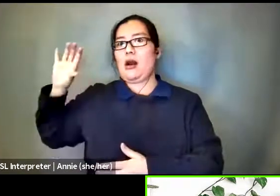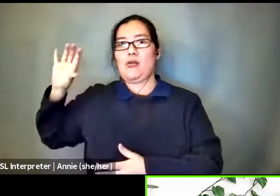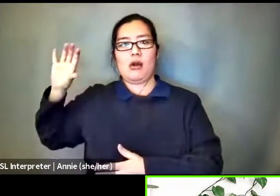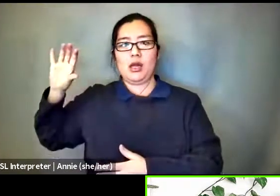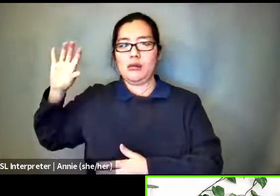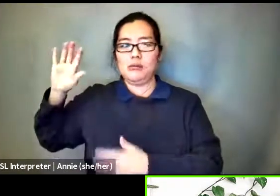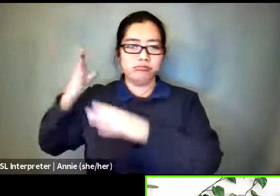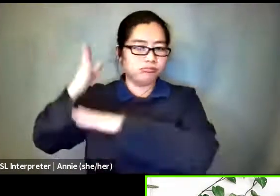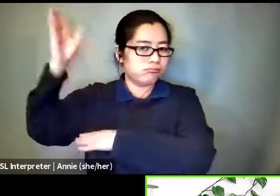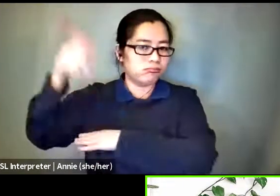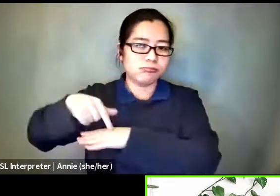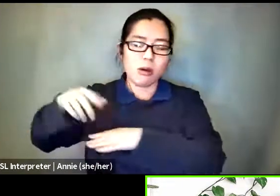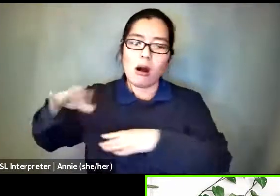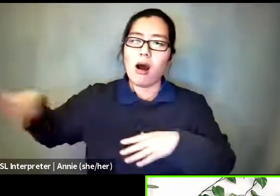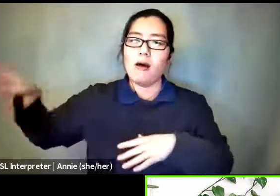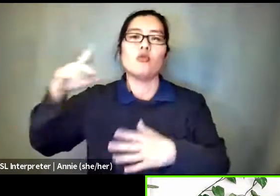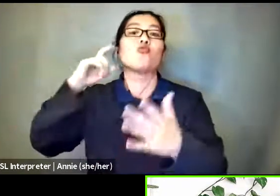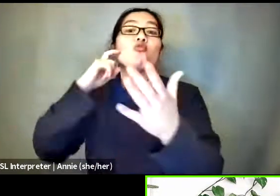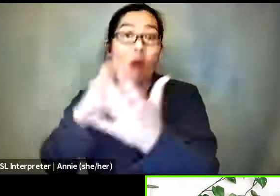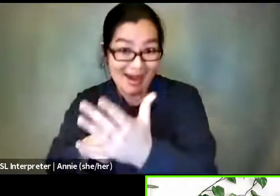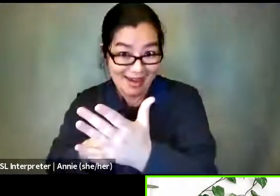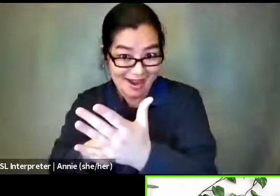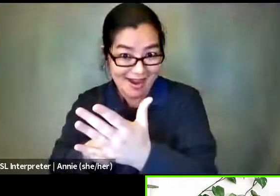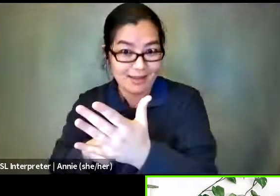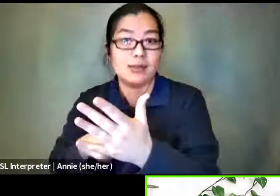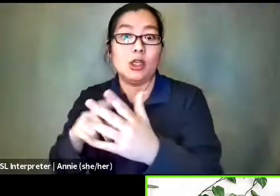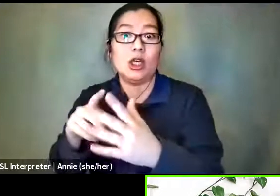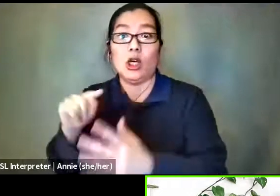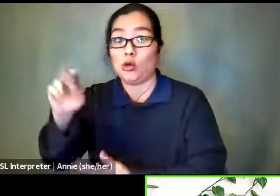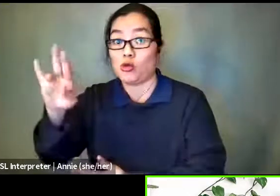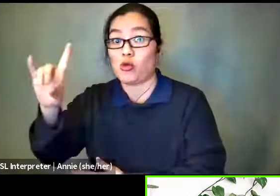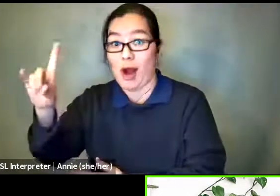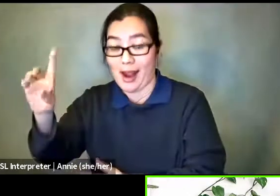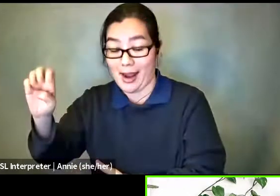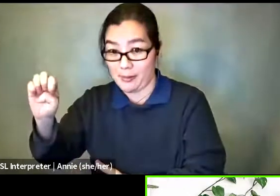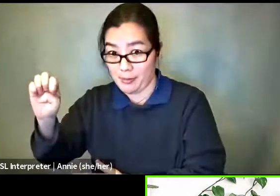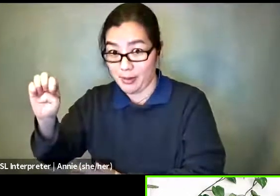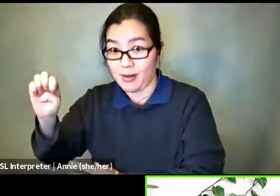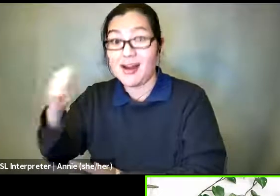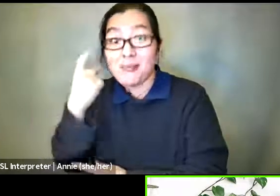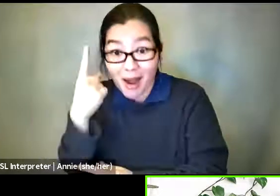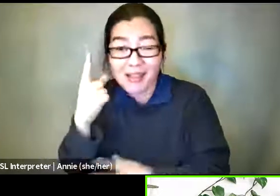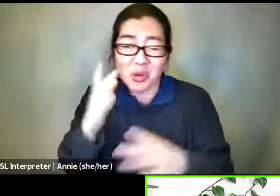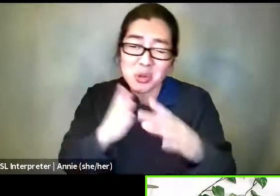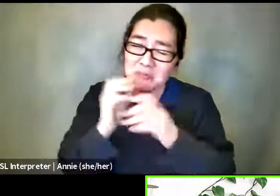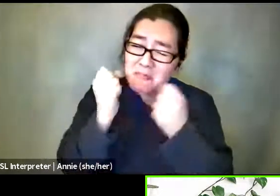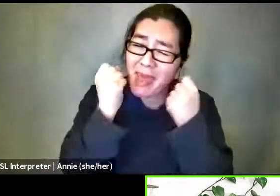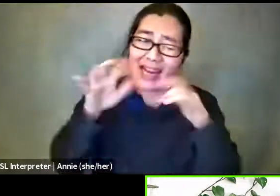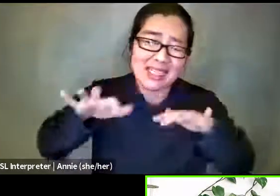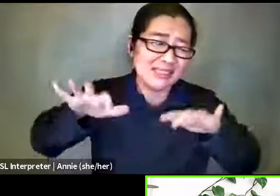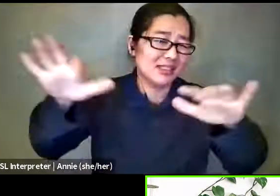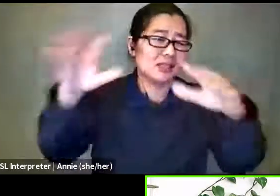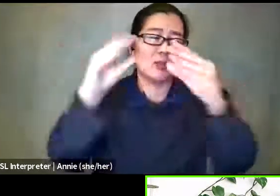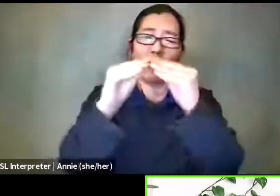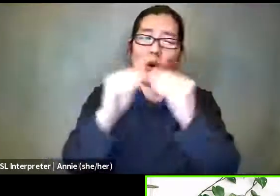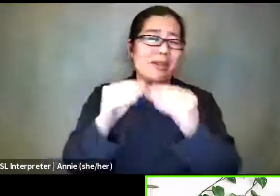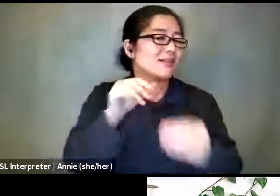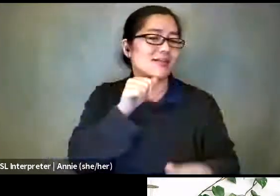more unrecognized tribes. Right? So we're talking about a huge and vast diversity of small numbers of people.